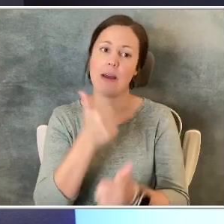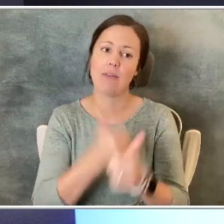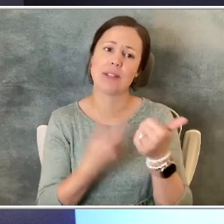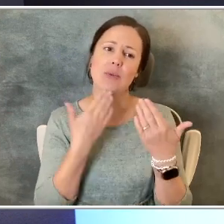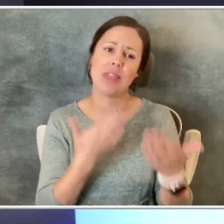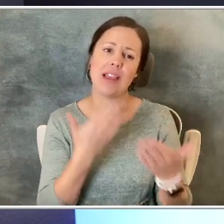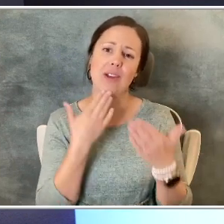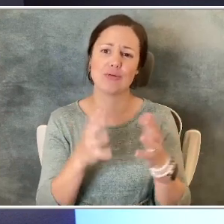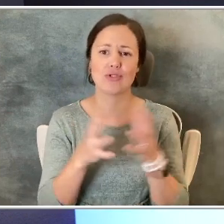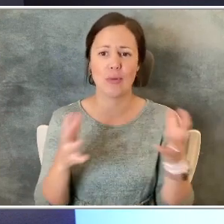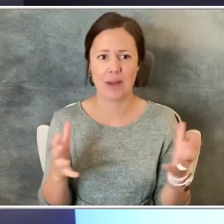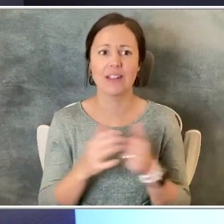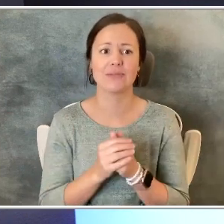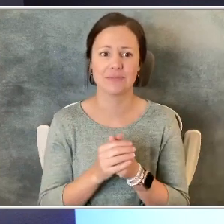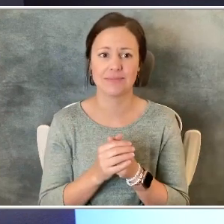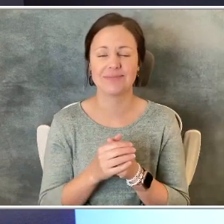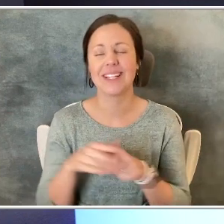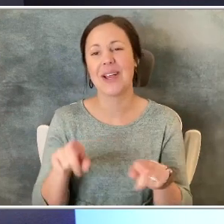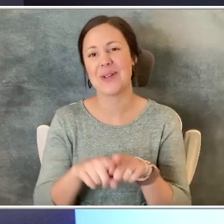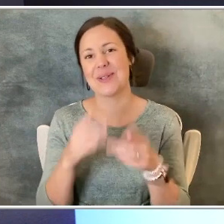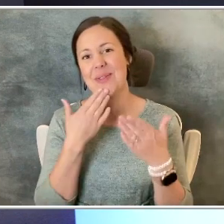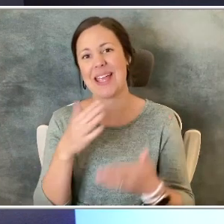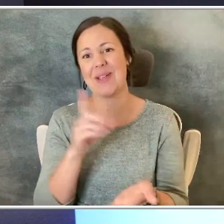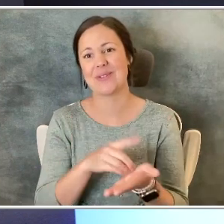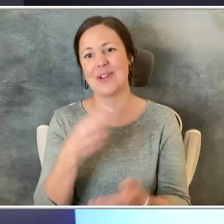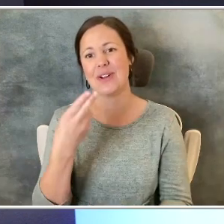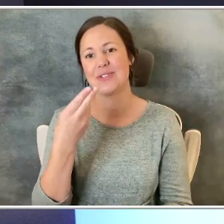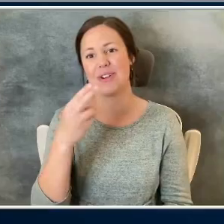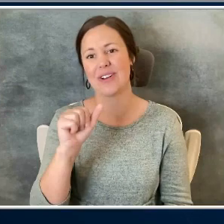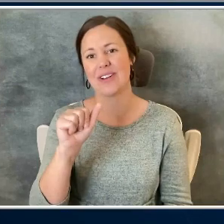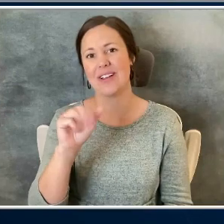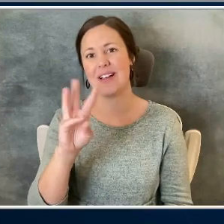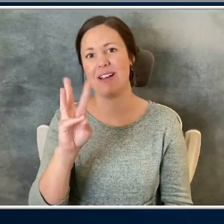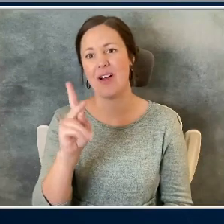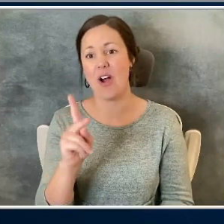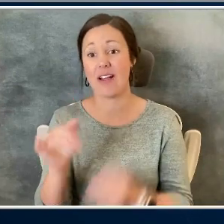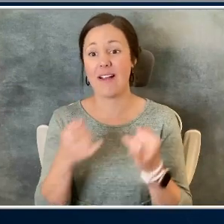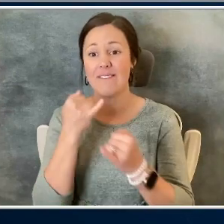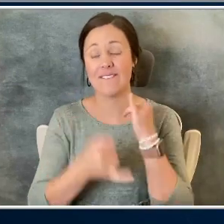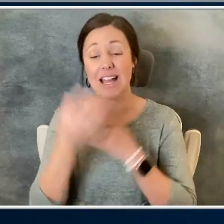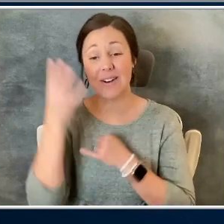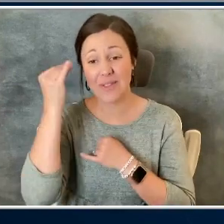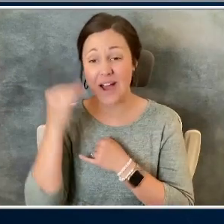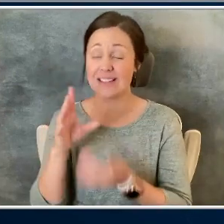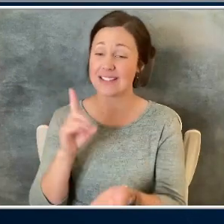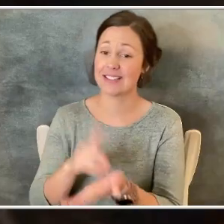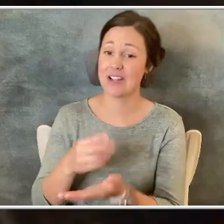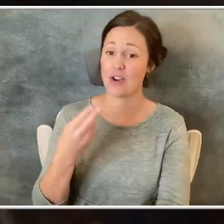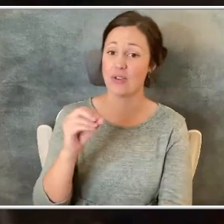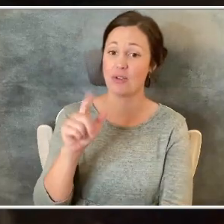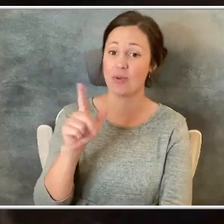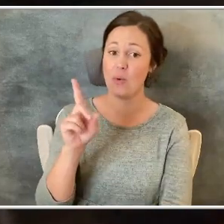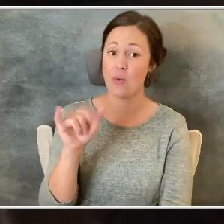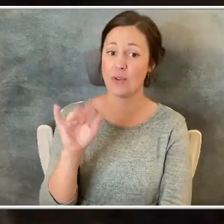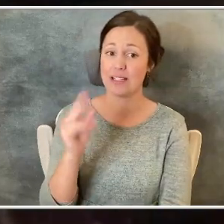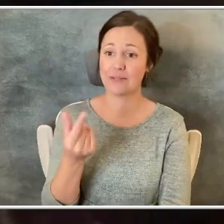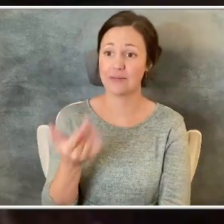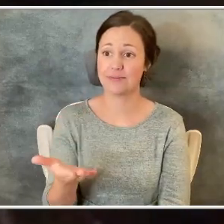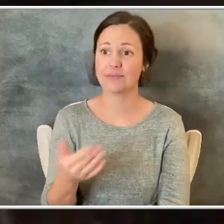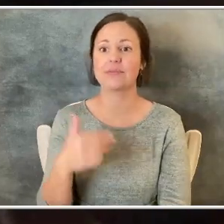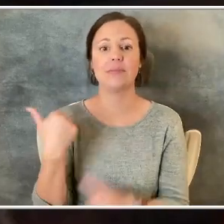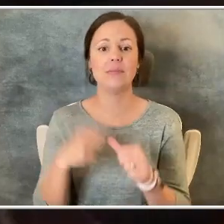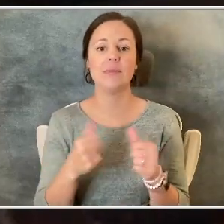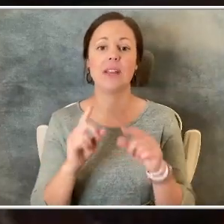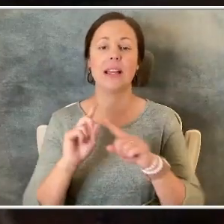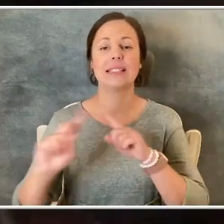grateful for Doc Hawk being here. Let's get some final thoughts. Dr. Holding. just remember there are different options